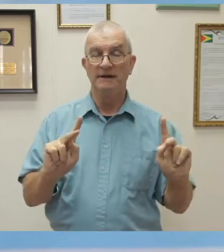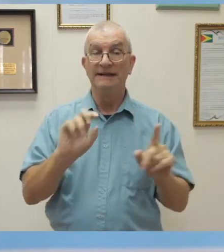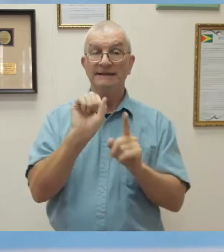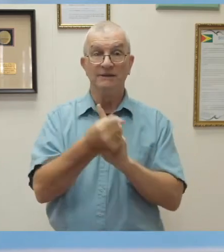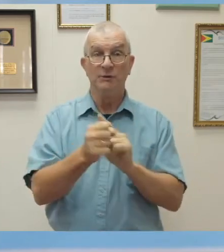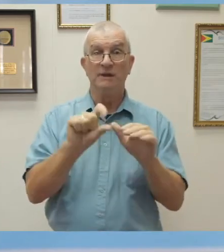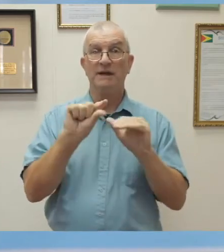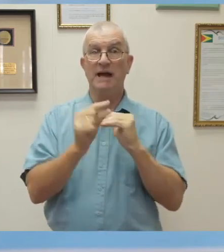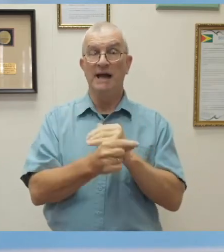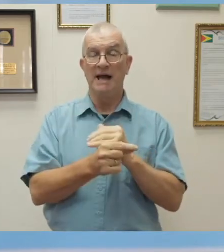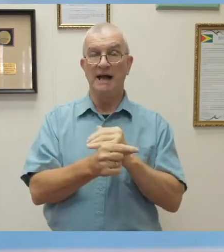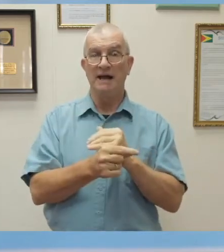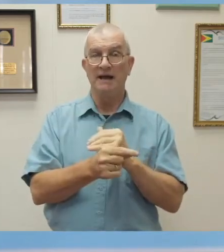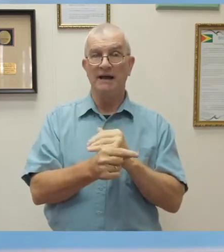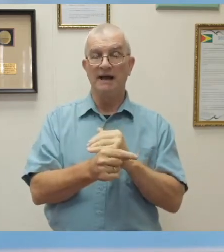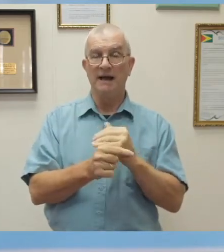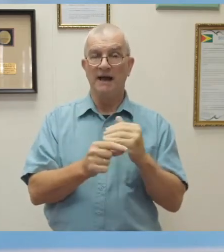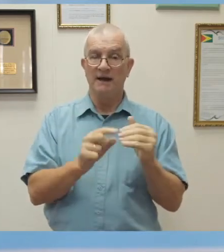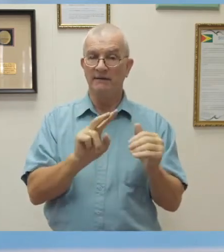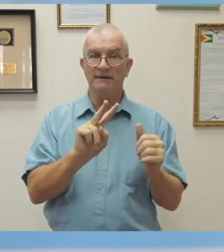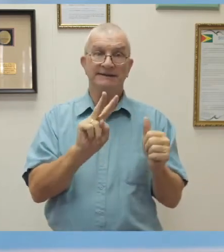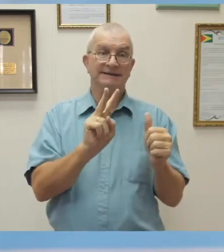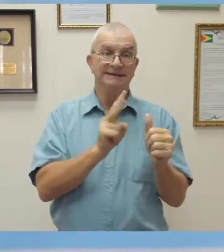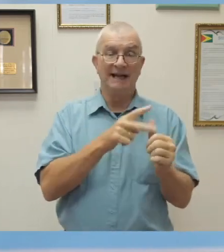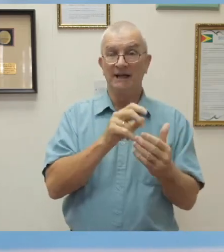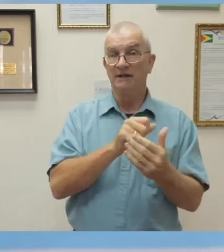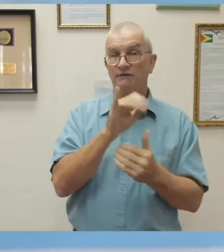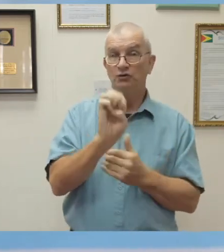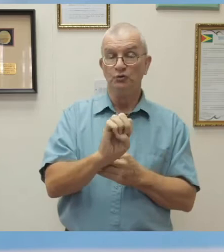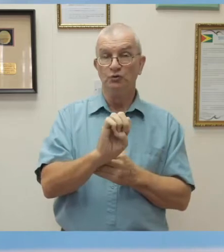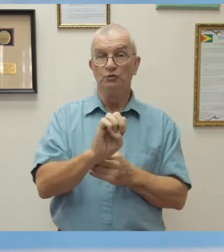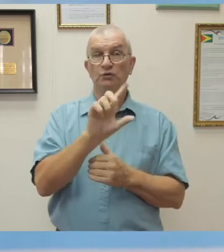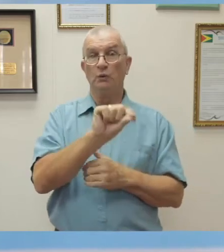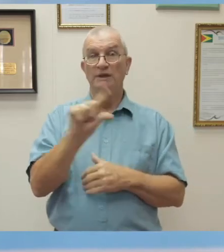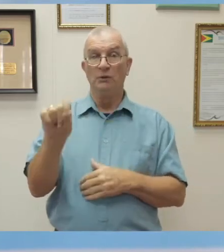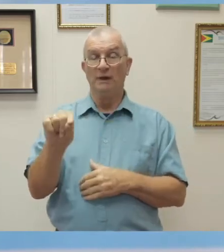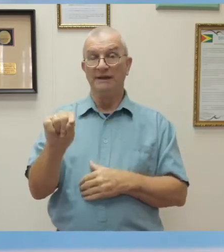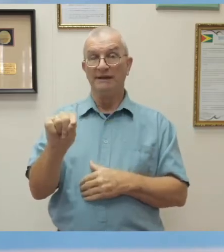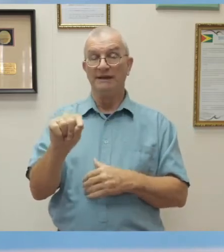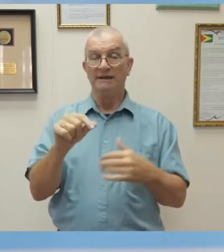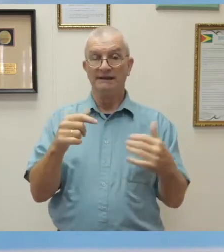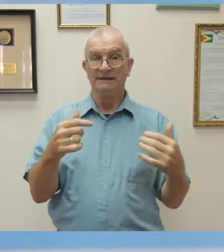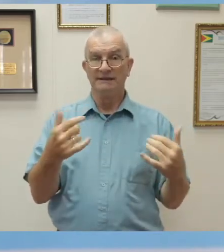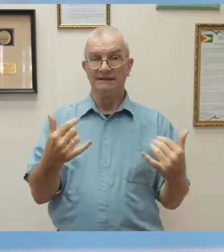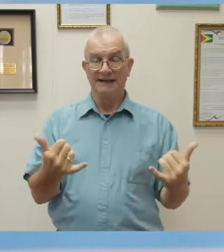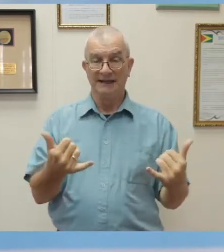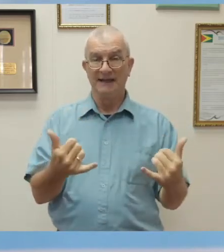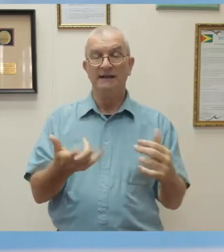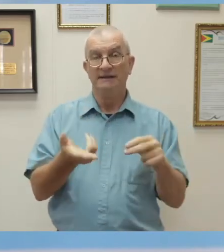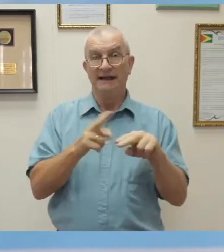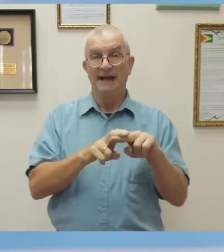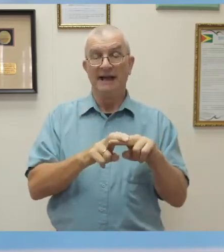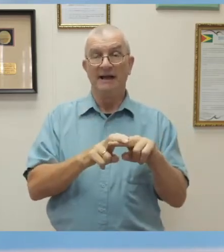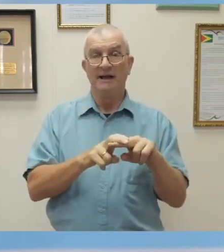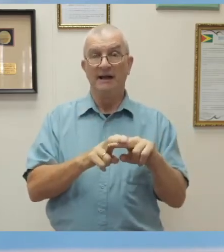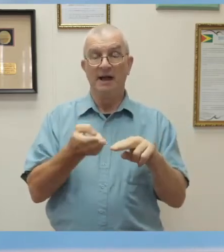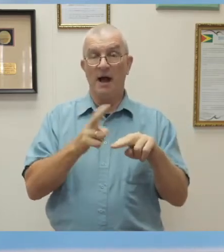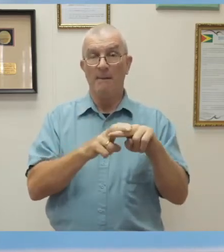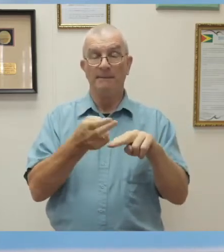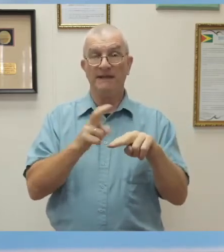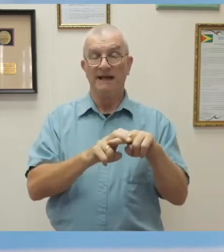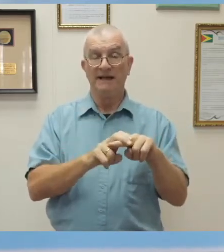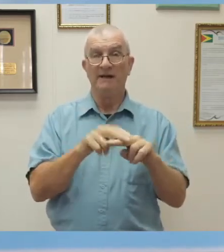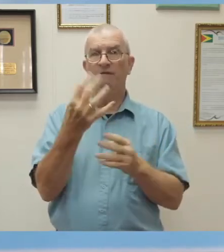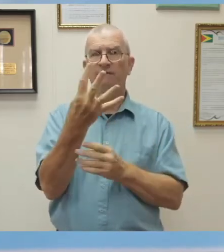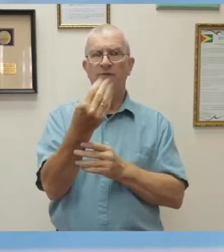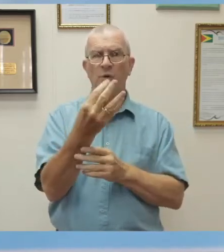situation in Guyana as of the 2nd of June 2020 is as follows. As of today, of the